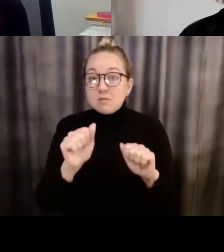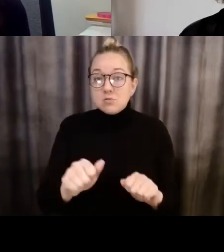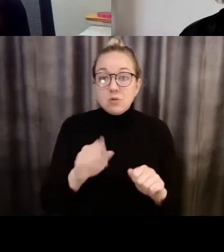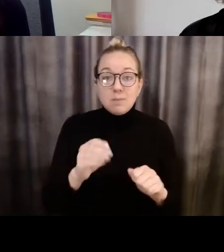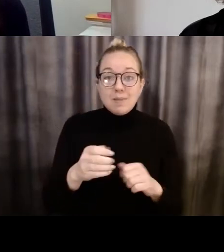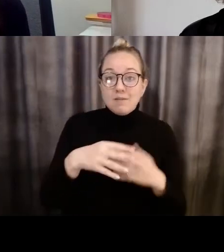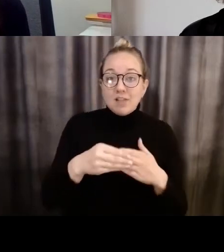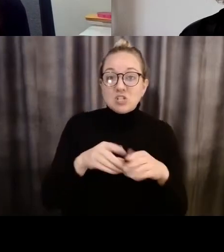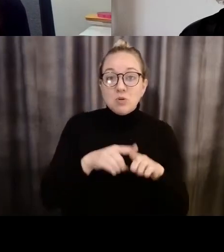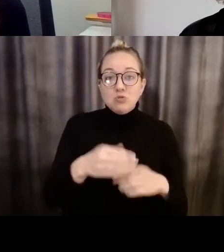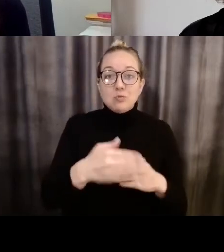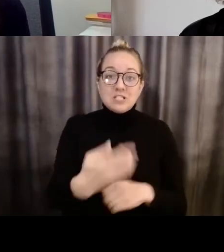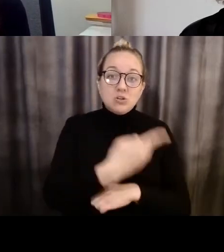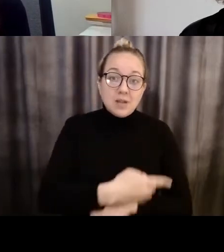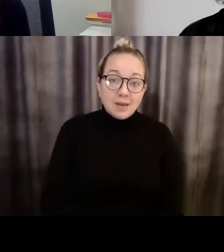rest of the day.